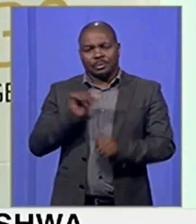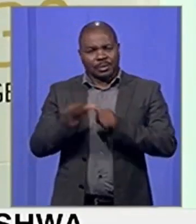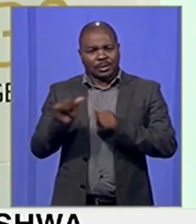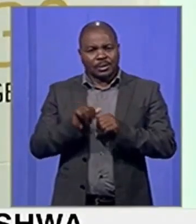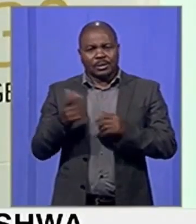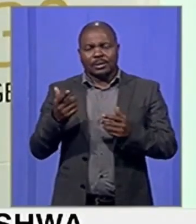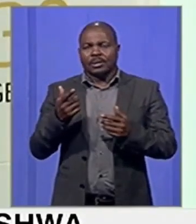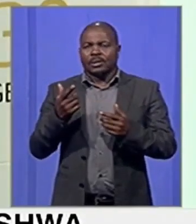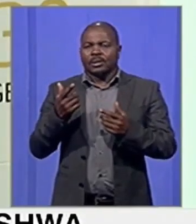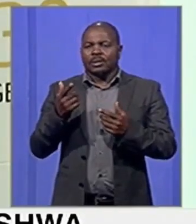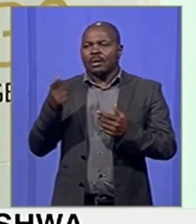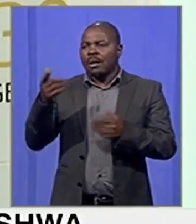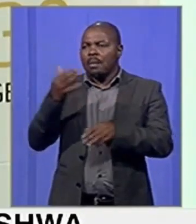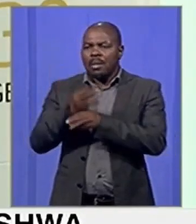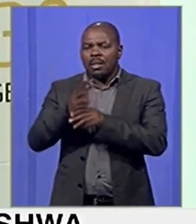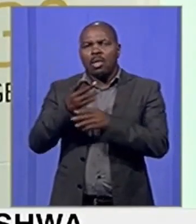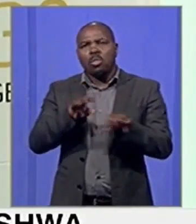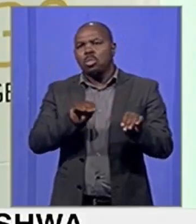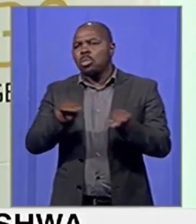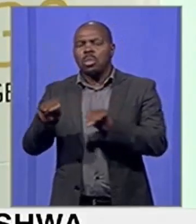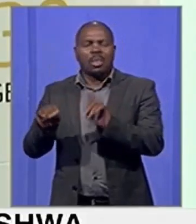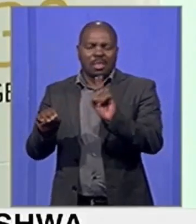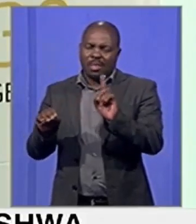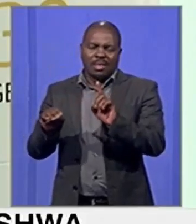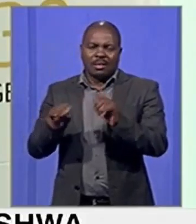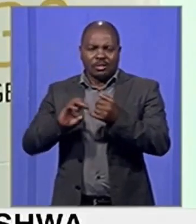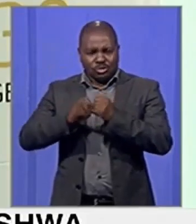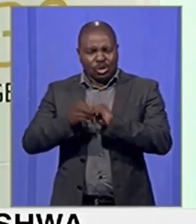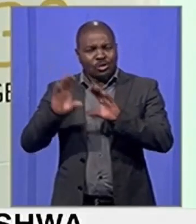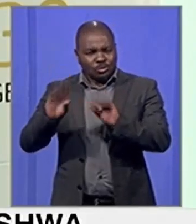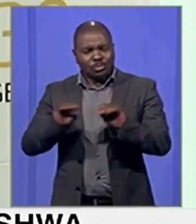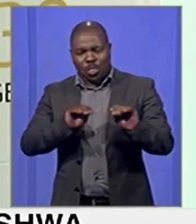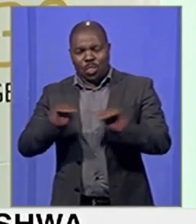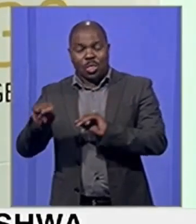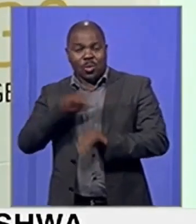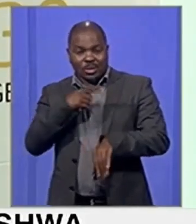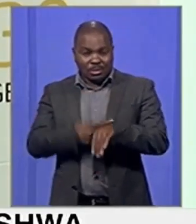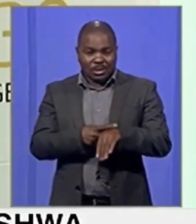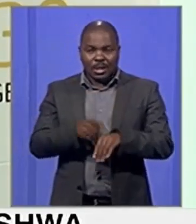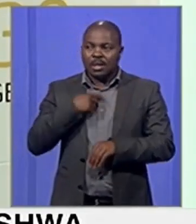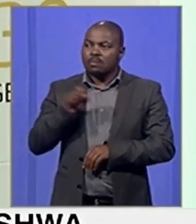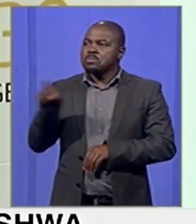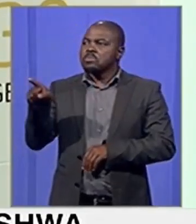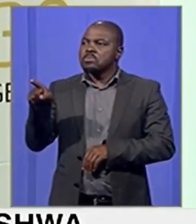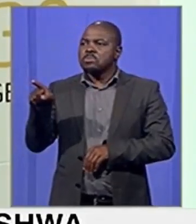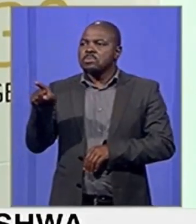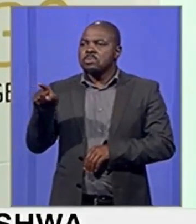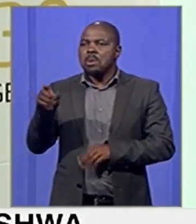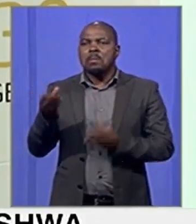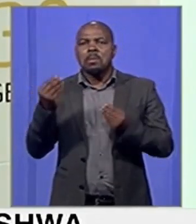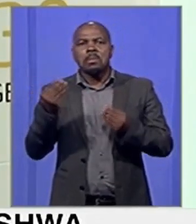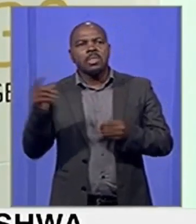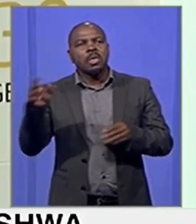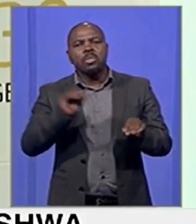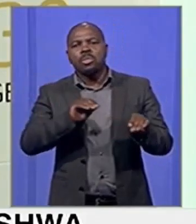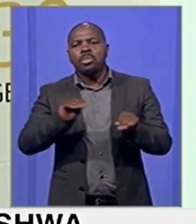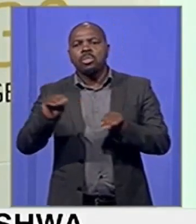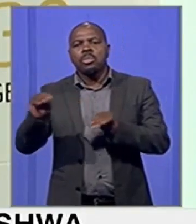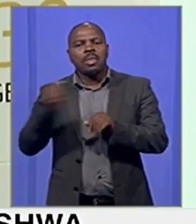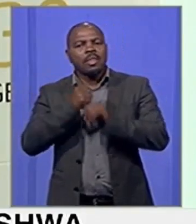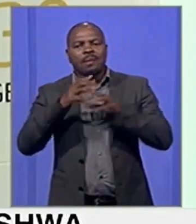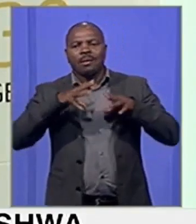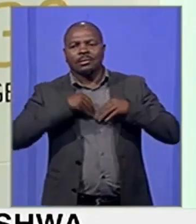parents must avoid the delay game, because I know sometimes they get these SMSs and then they delay to accept. Maybe